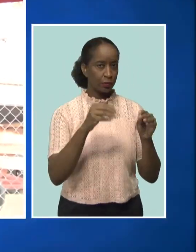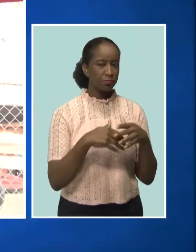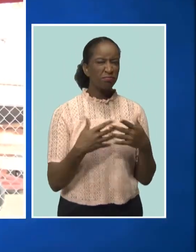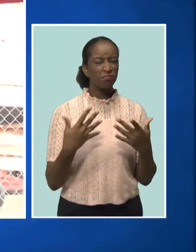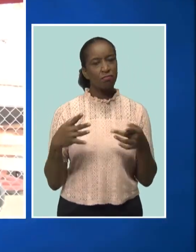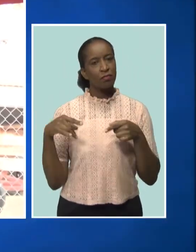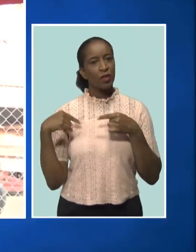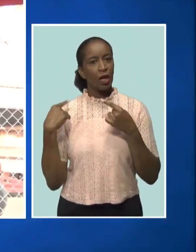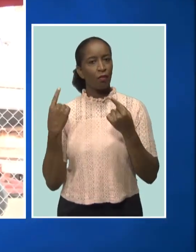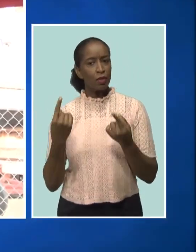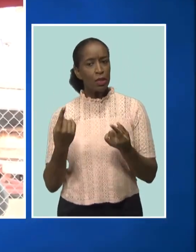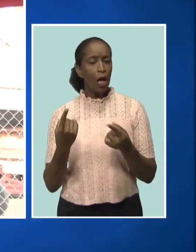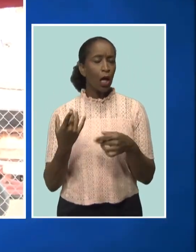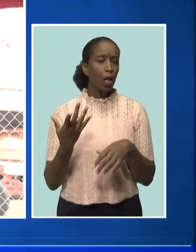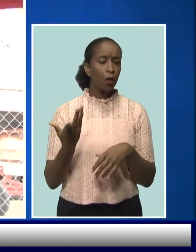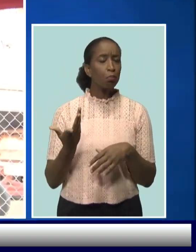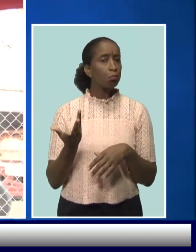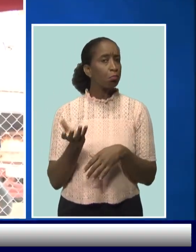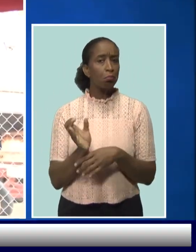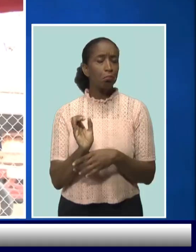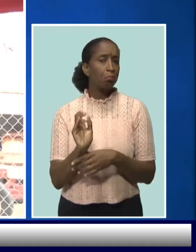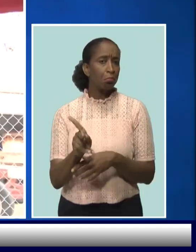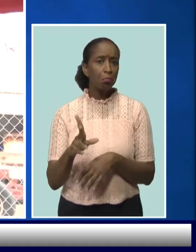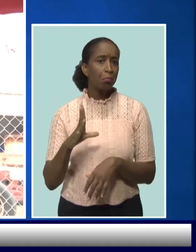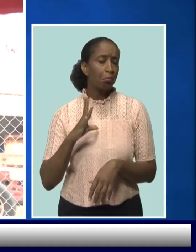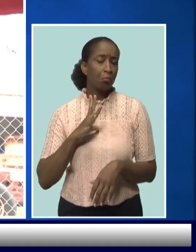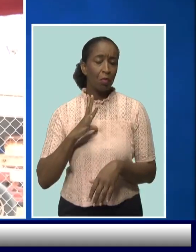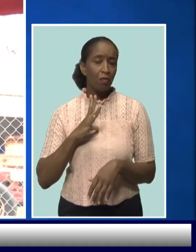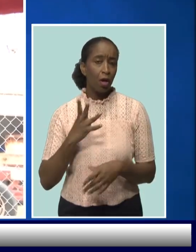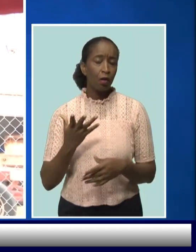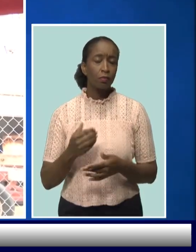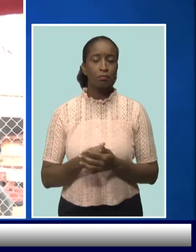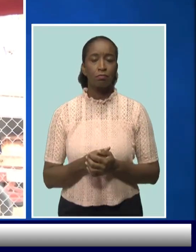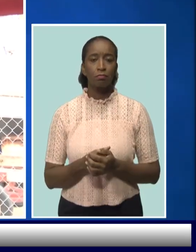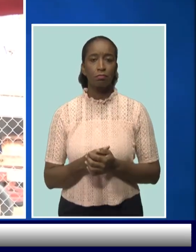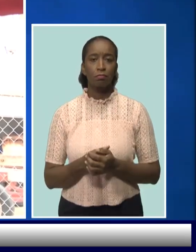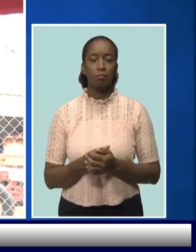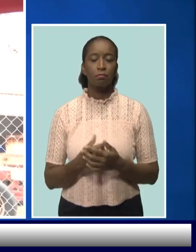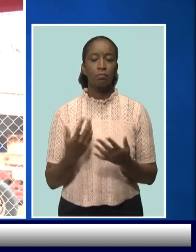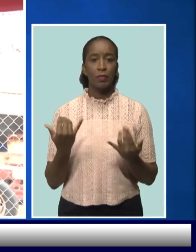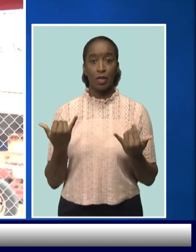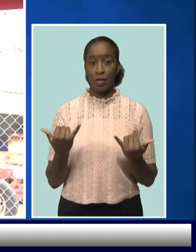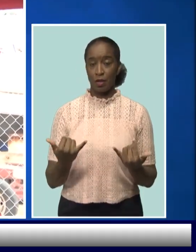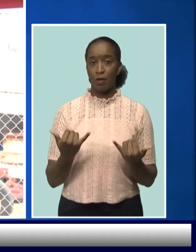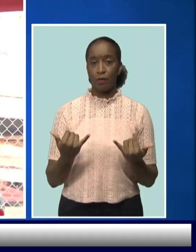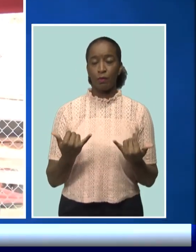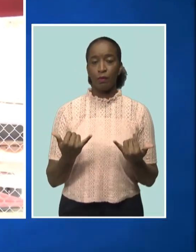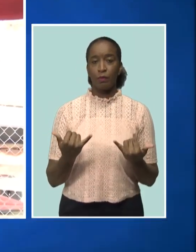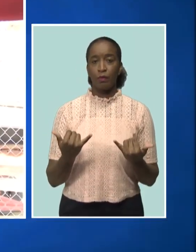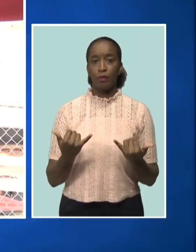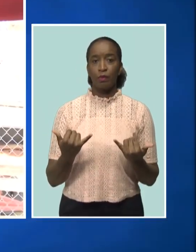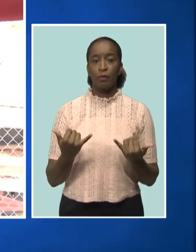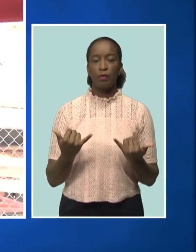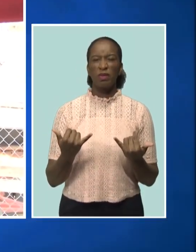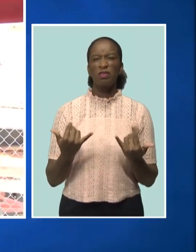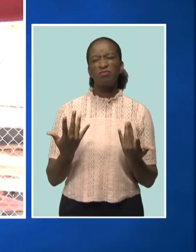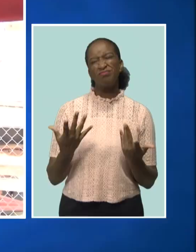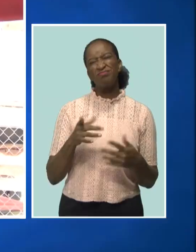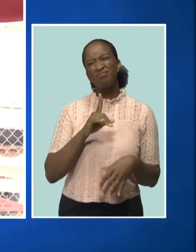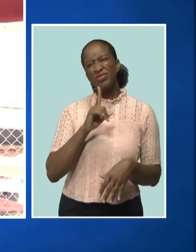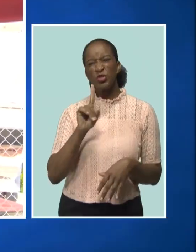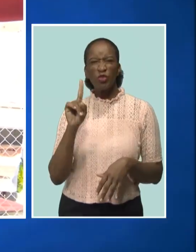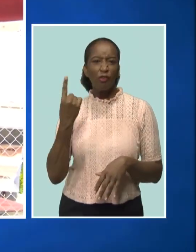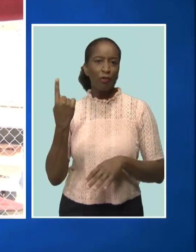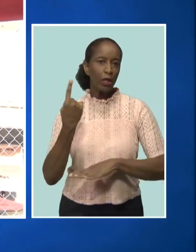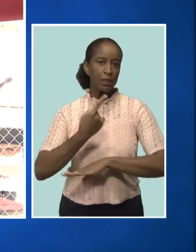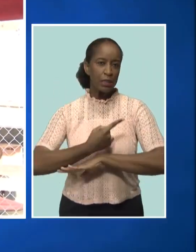far, it's not been a bad season for so far. Today is really the first day, but